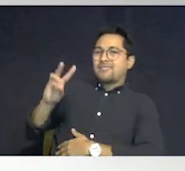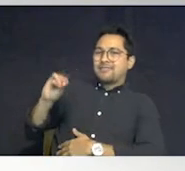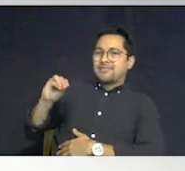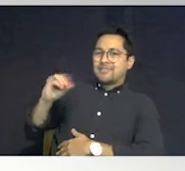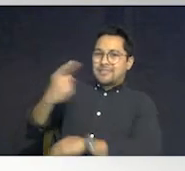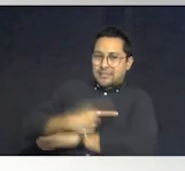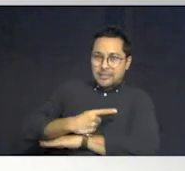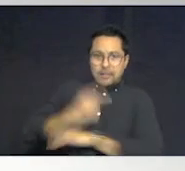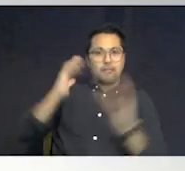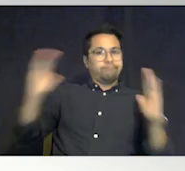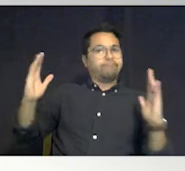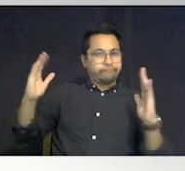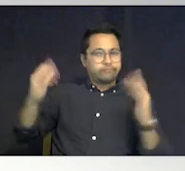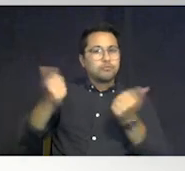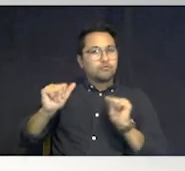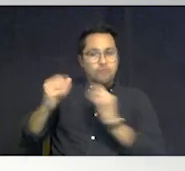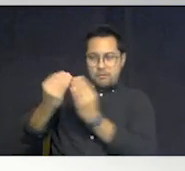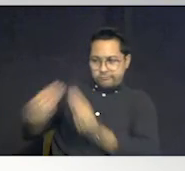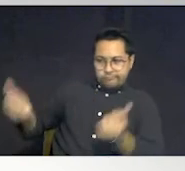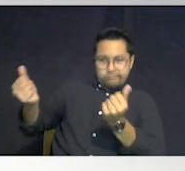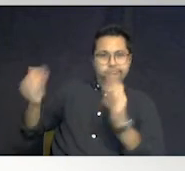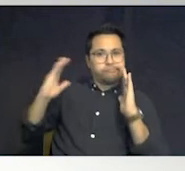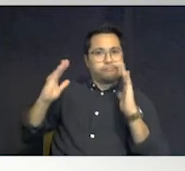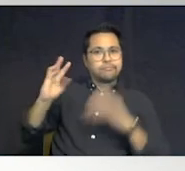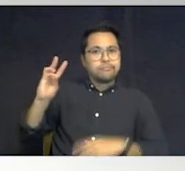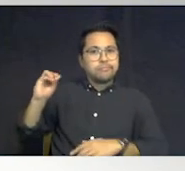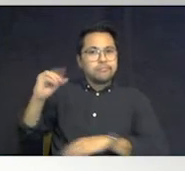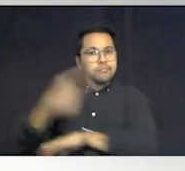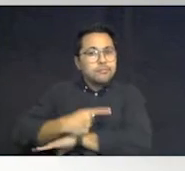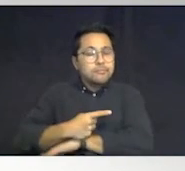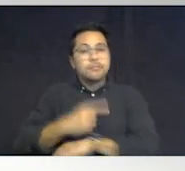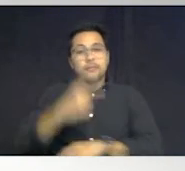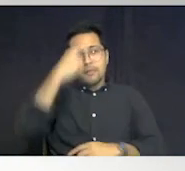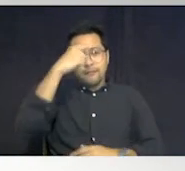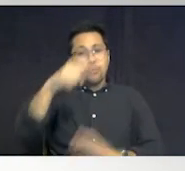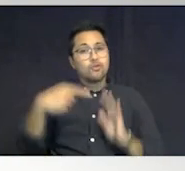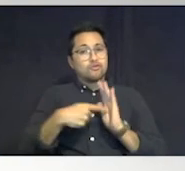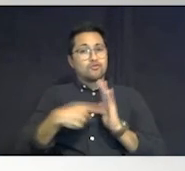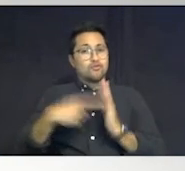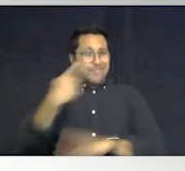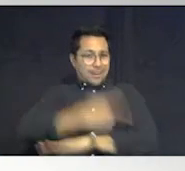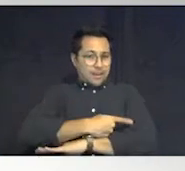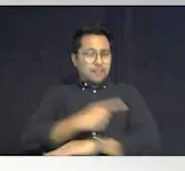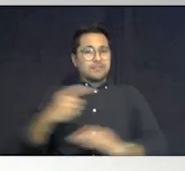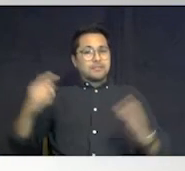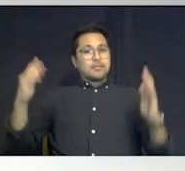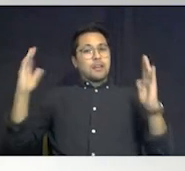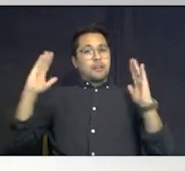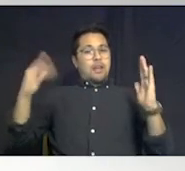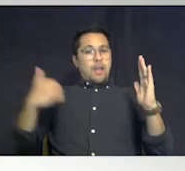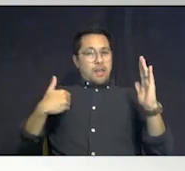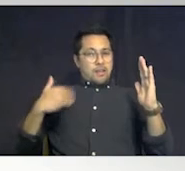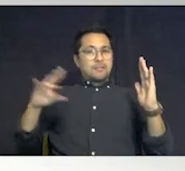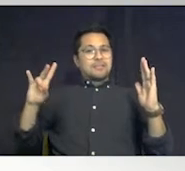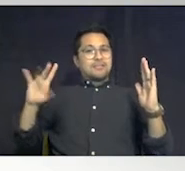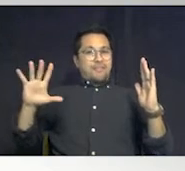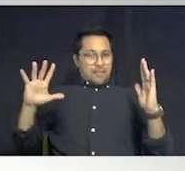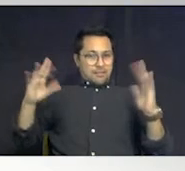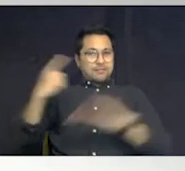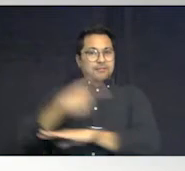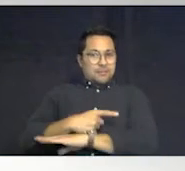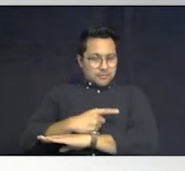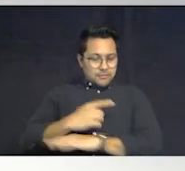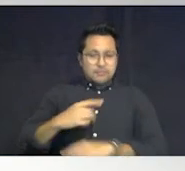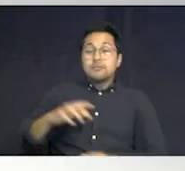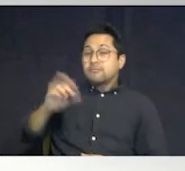complaint. When it comes to due process hearings, we have 75 days to resolve that complaint. And this is